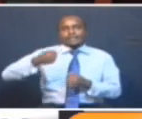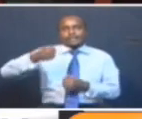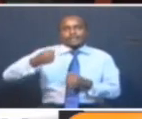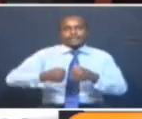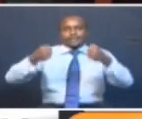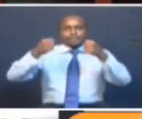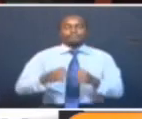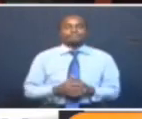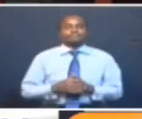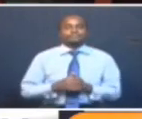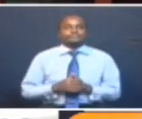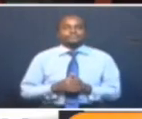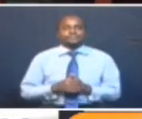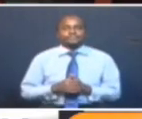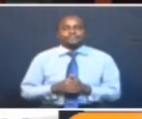That's deep.